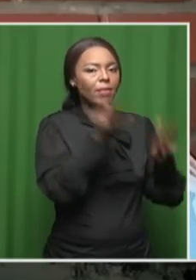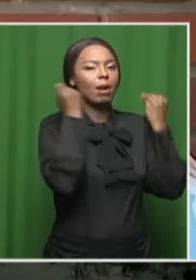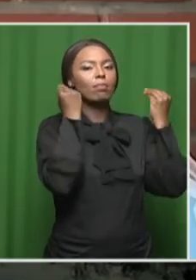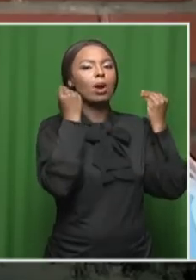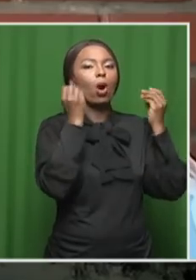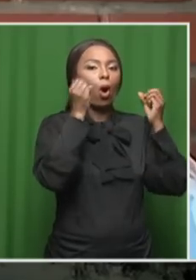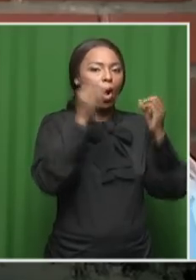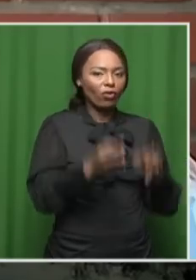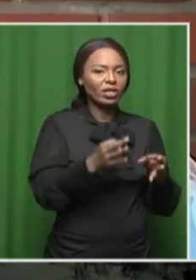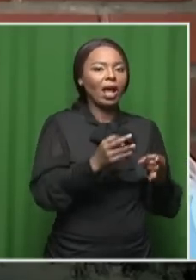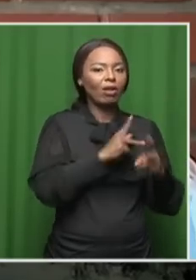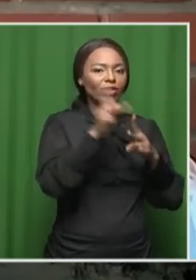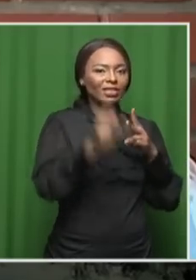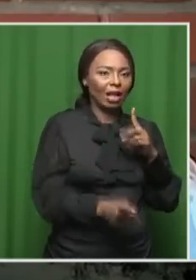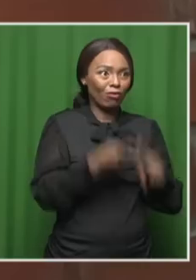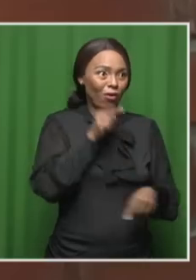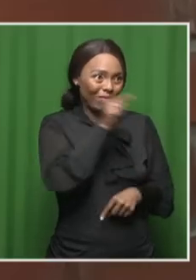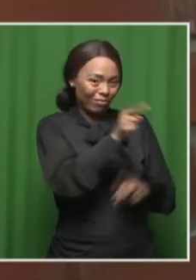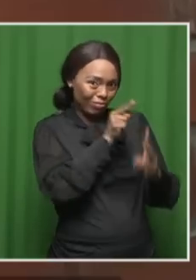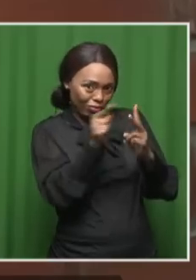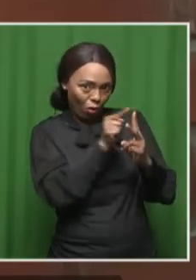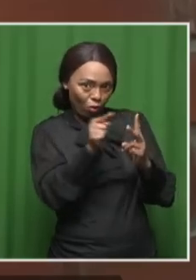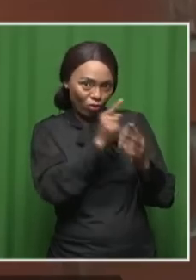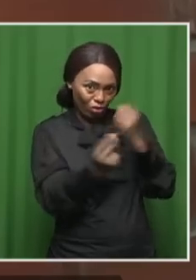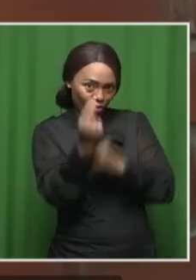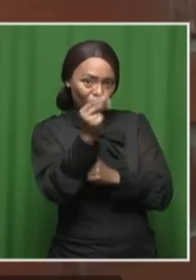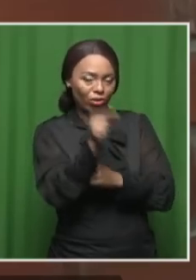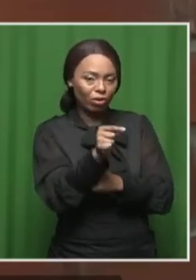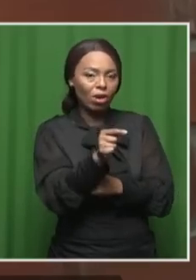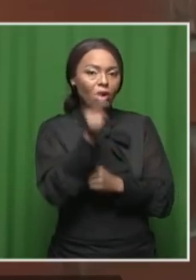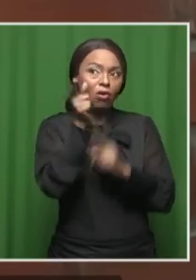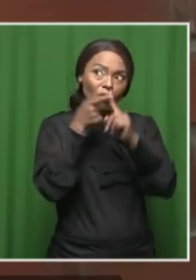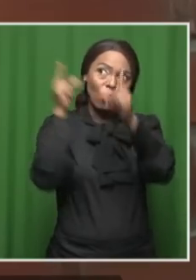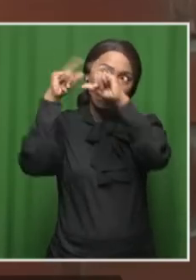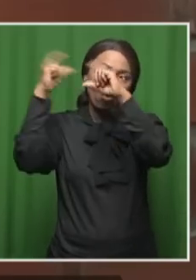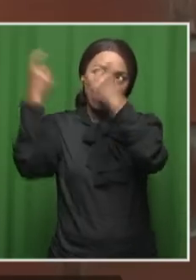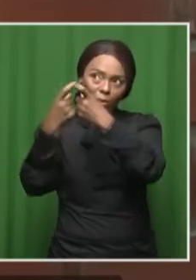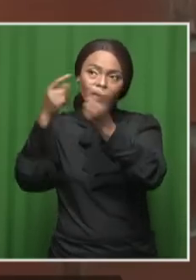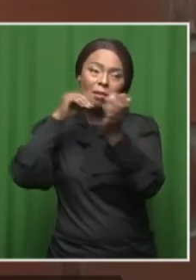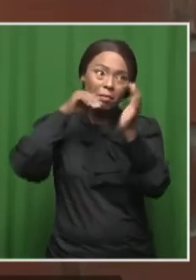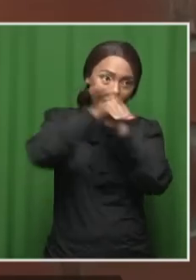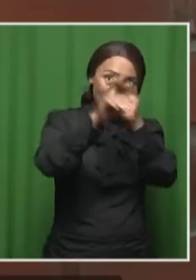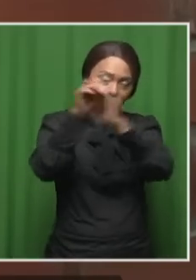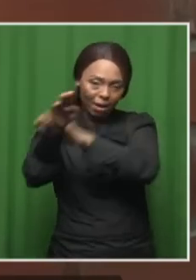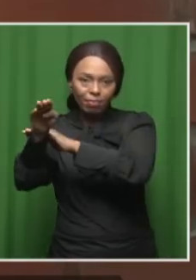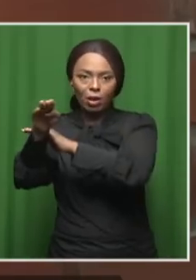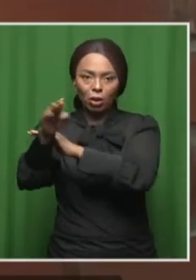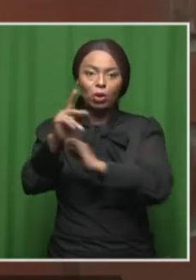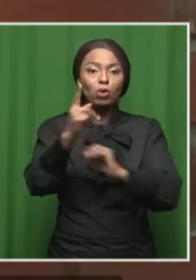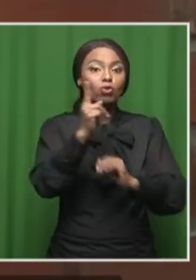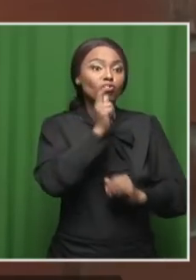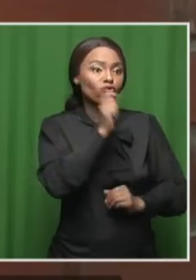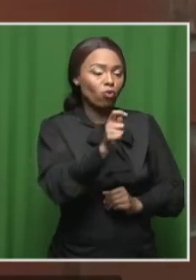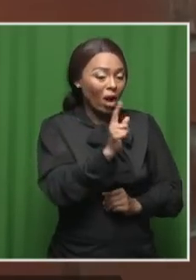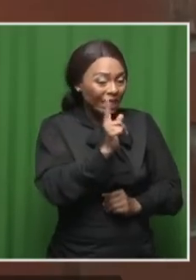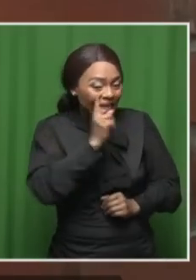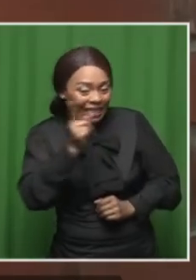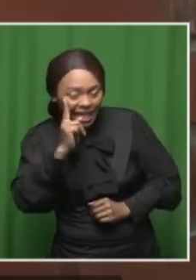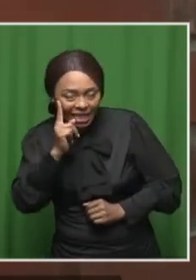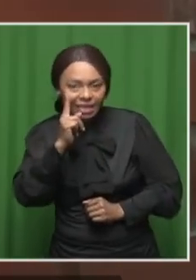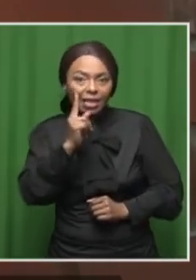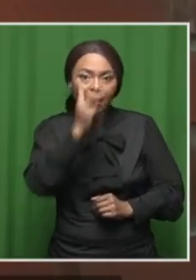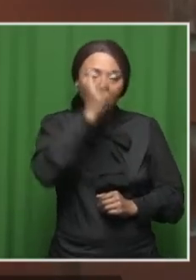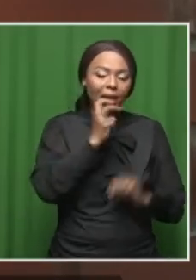official results from them that says to the Commission when they get their letters to say that indeed we have tested, these are